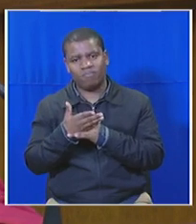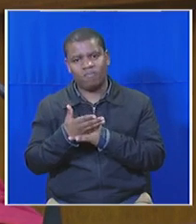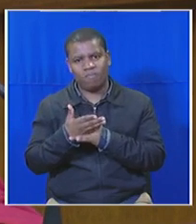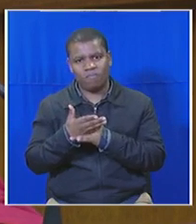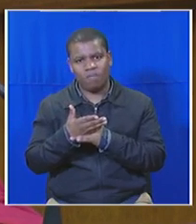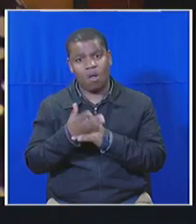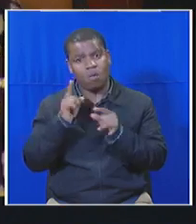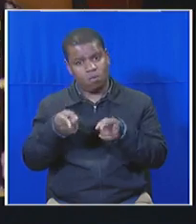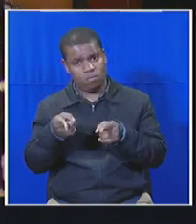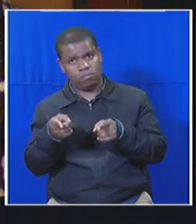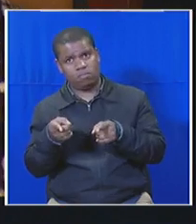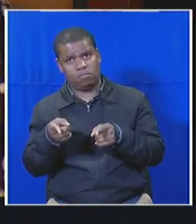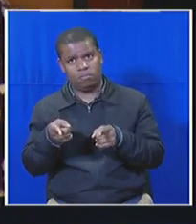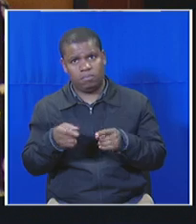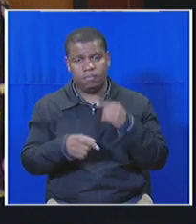Order.